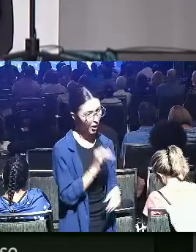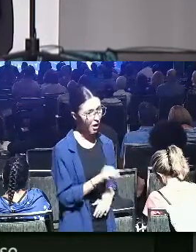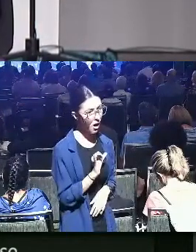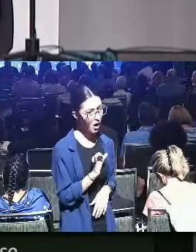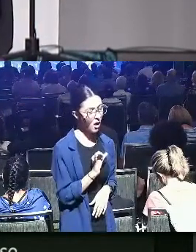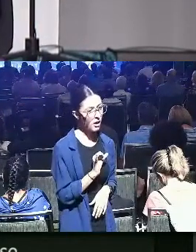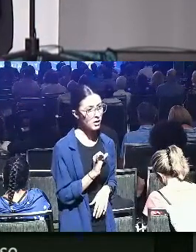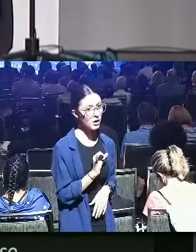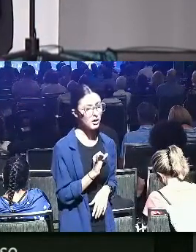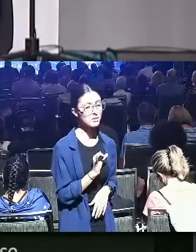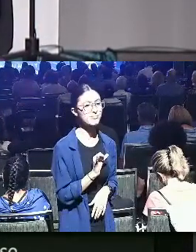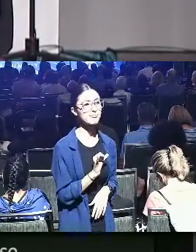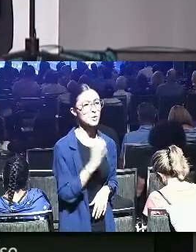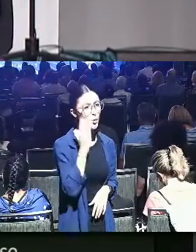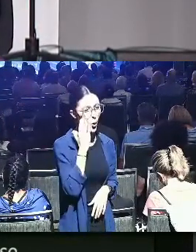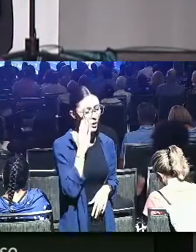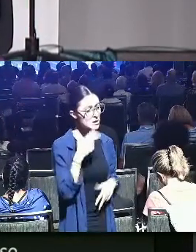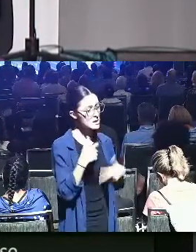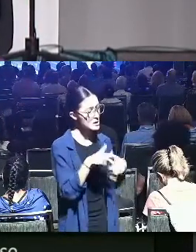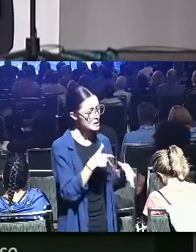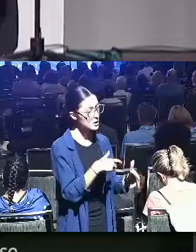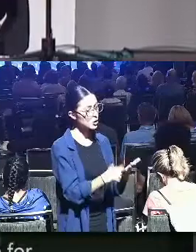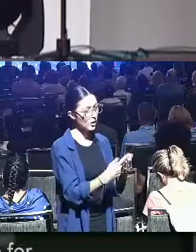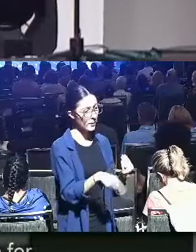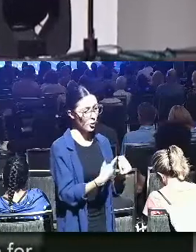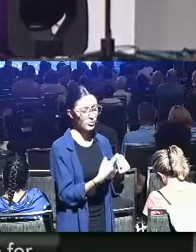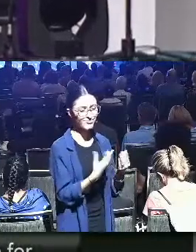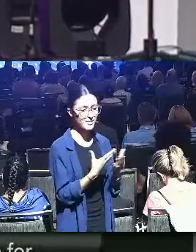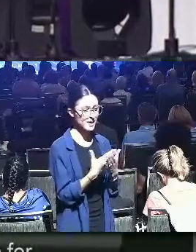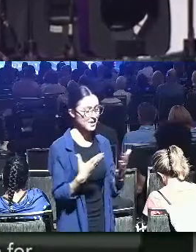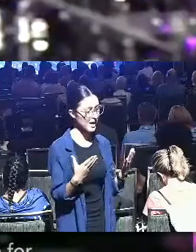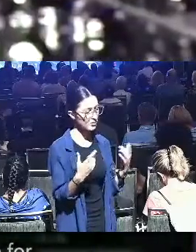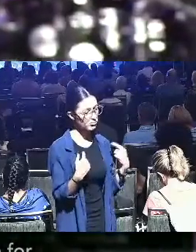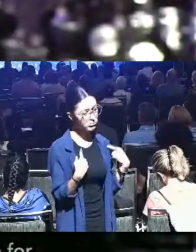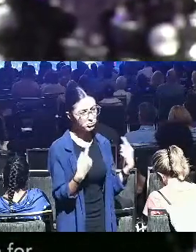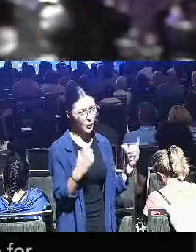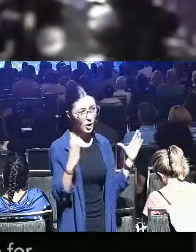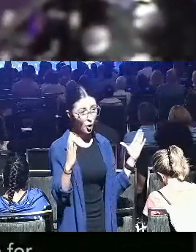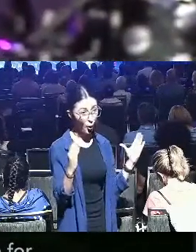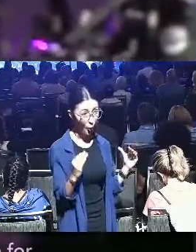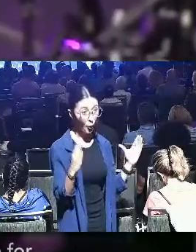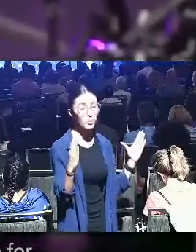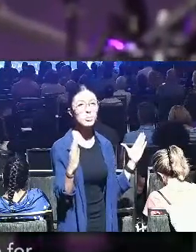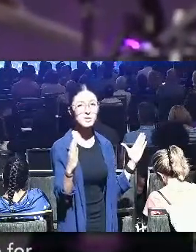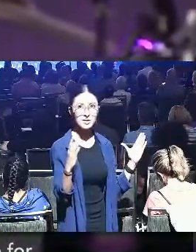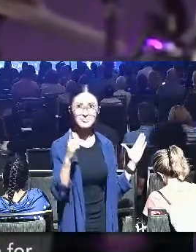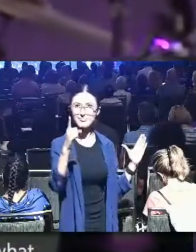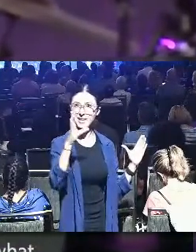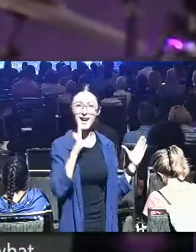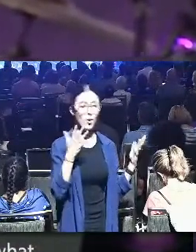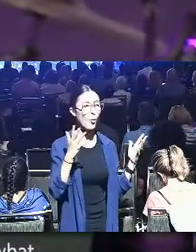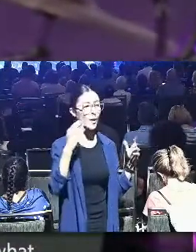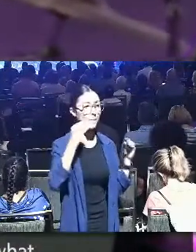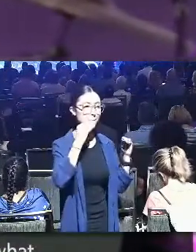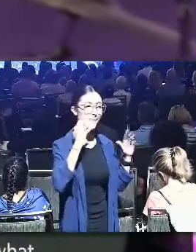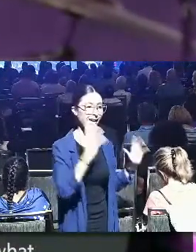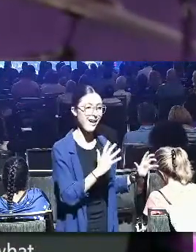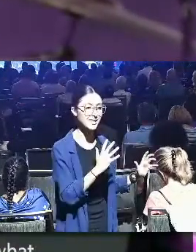if the things we hope for have been abundantly blessed by God? And I'm like, well, like, what does that mean? She goes, so